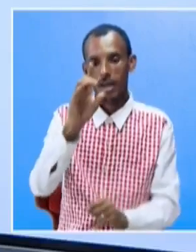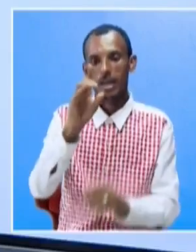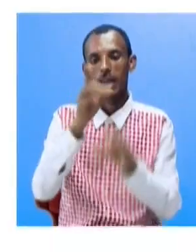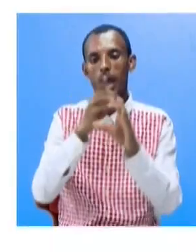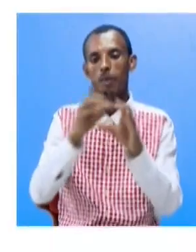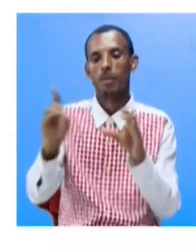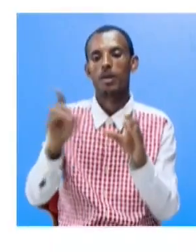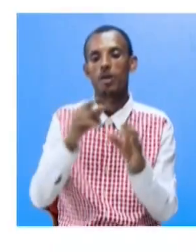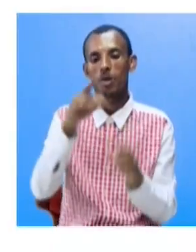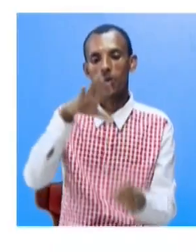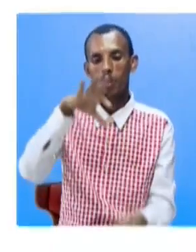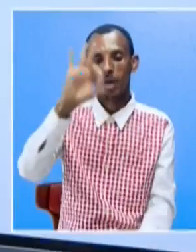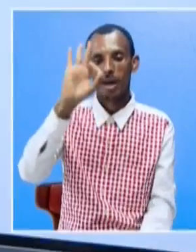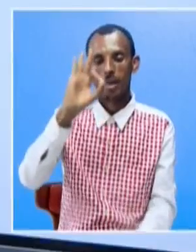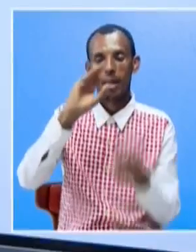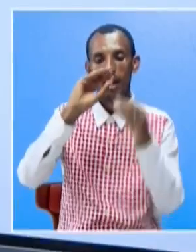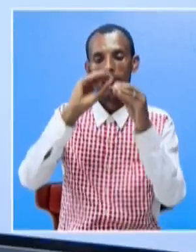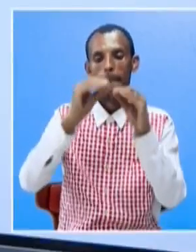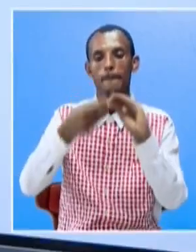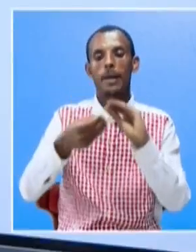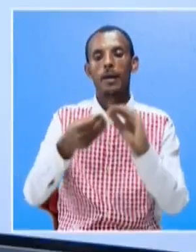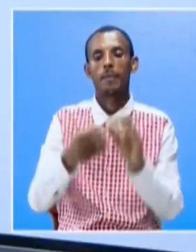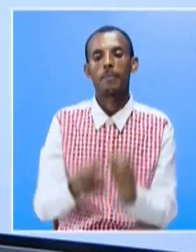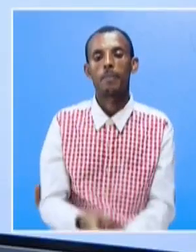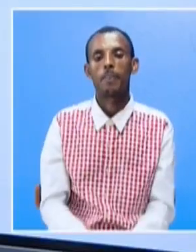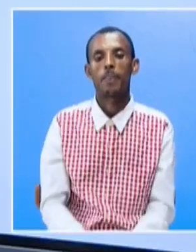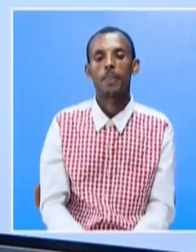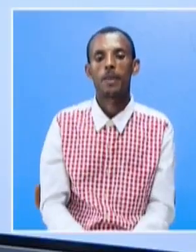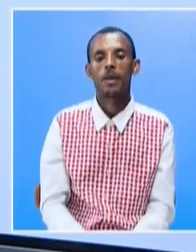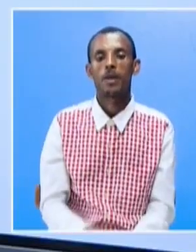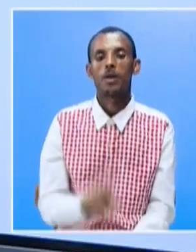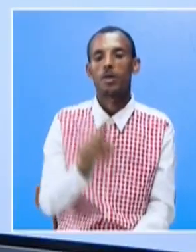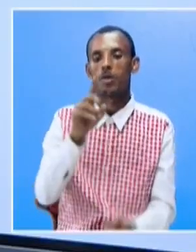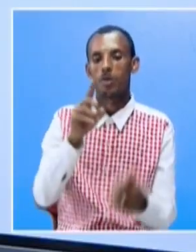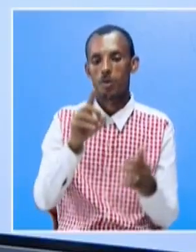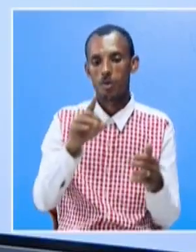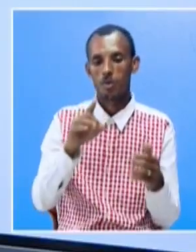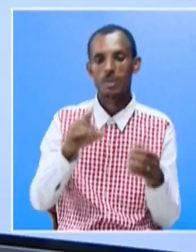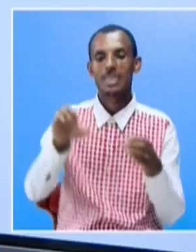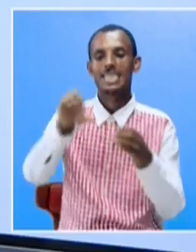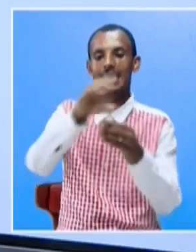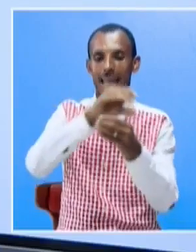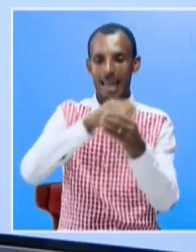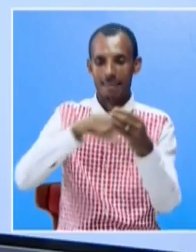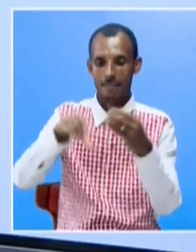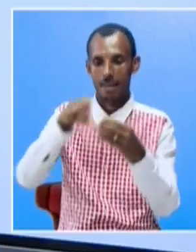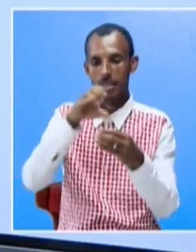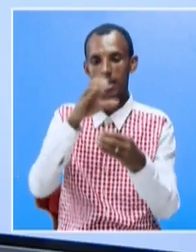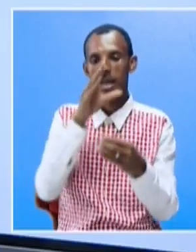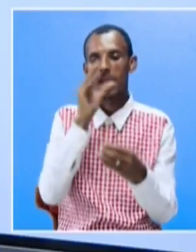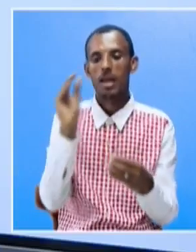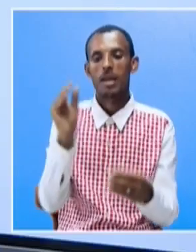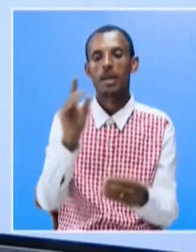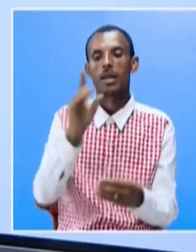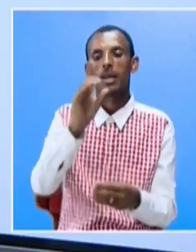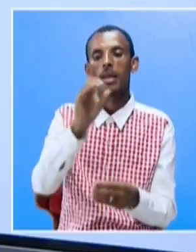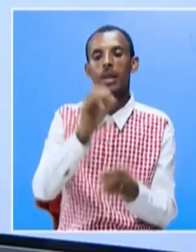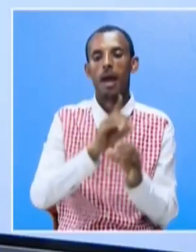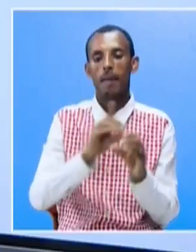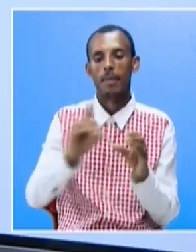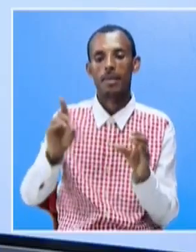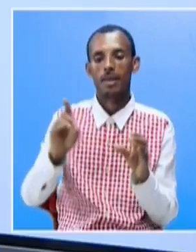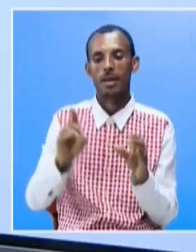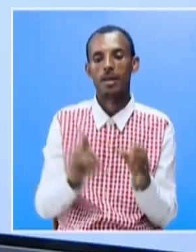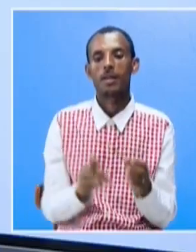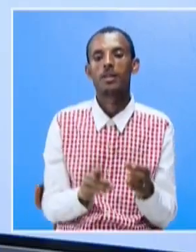You'll get a number. You will have circumference, you measured it, and you have diameter. So when